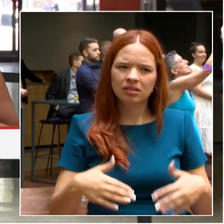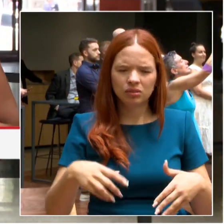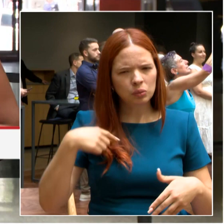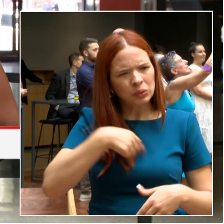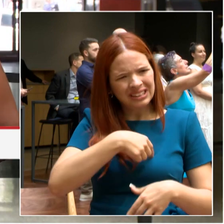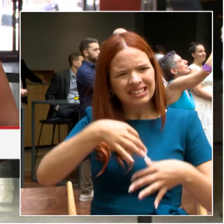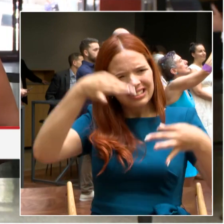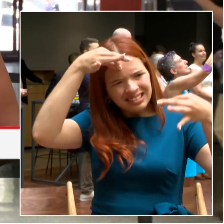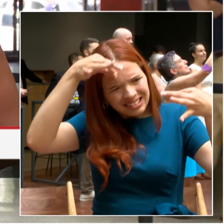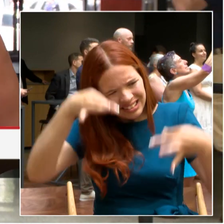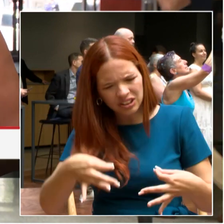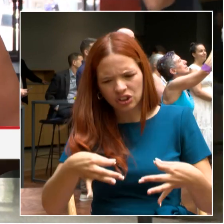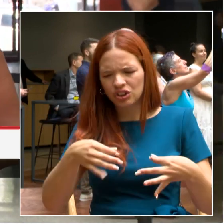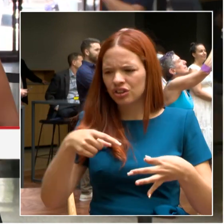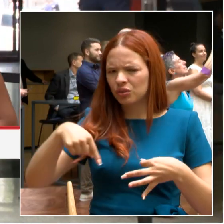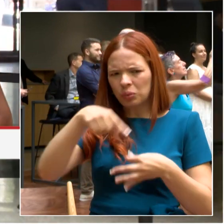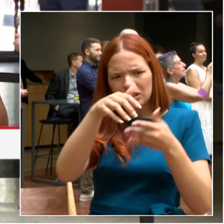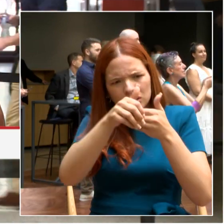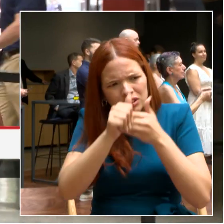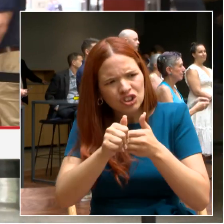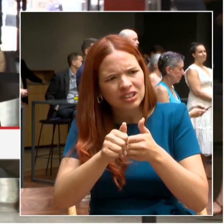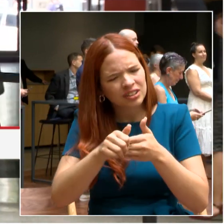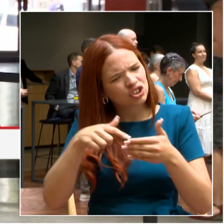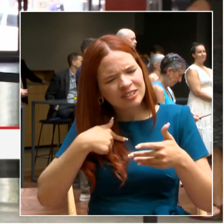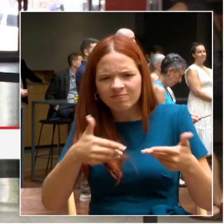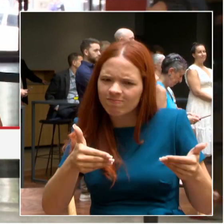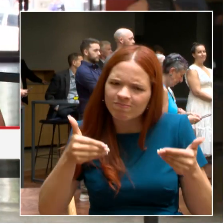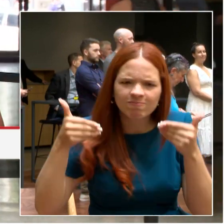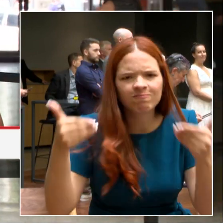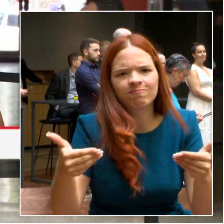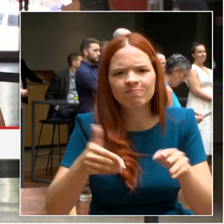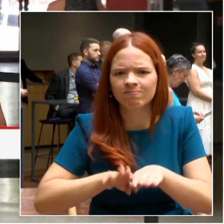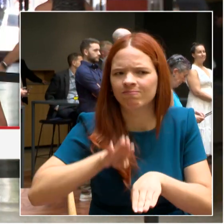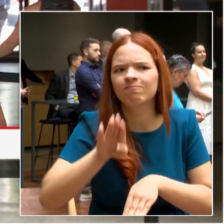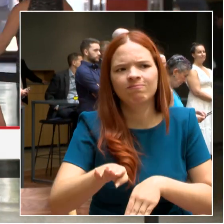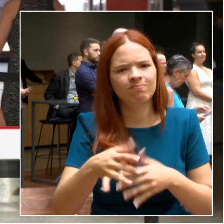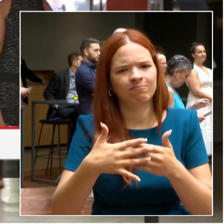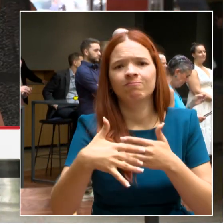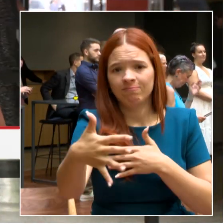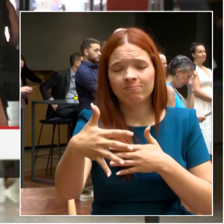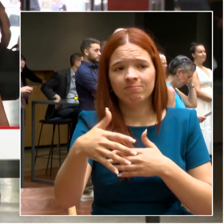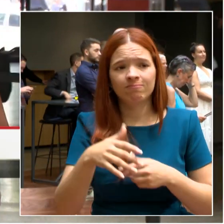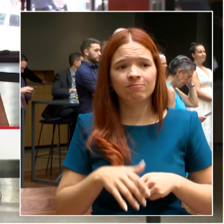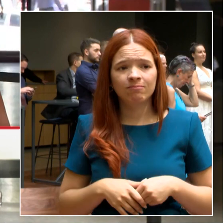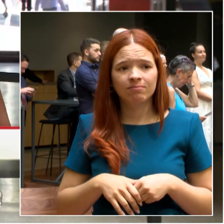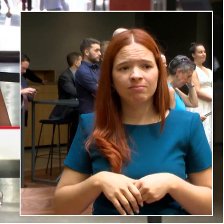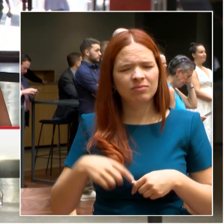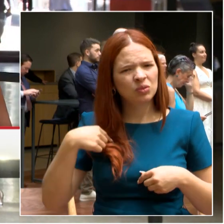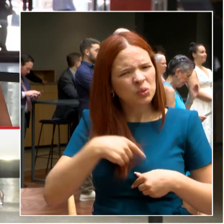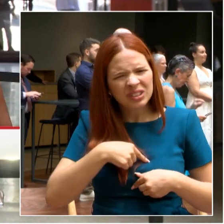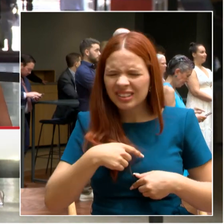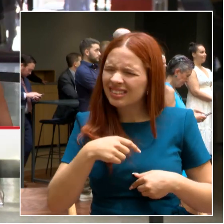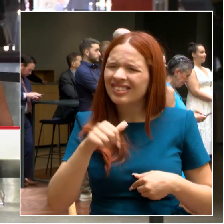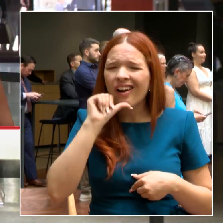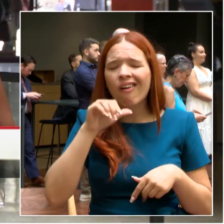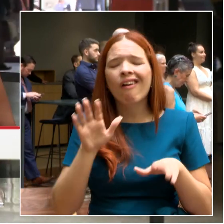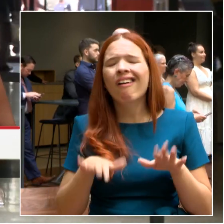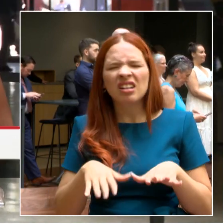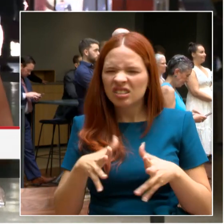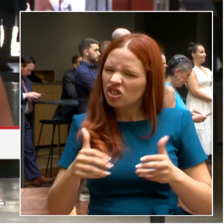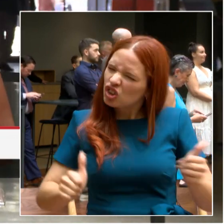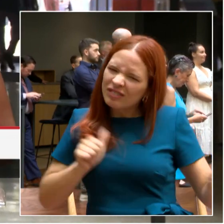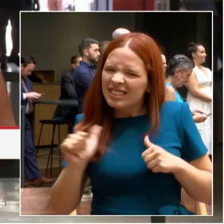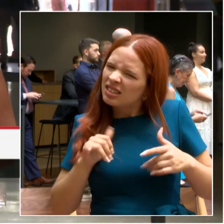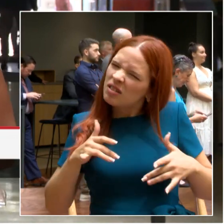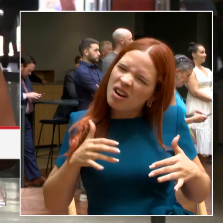of employers in DC, to come back, to be aggressive about our comeback plan, and